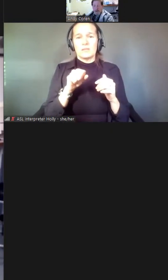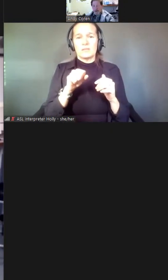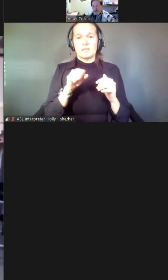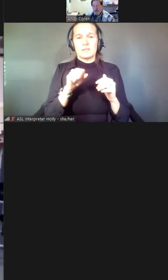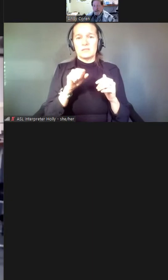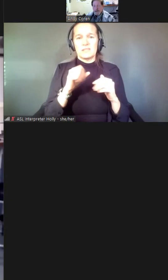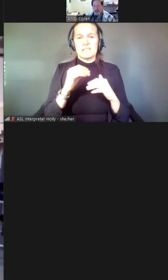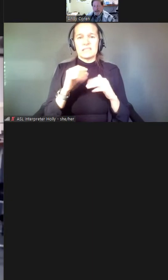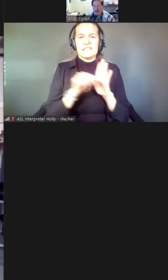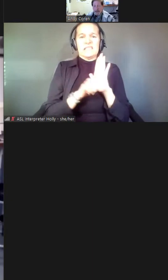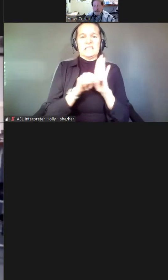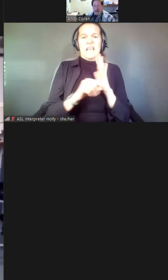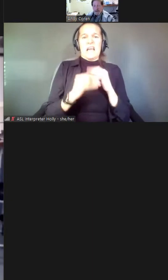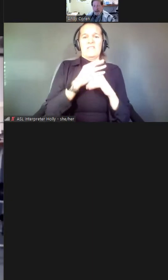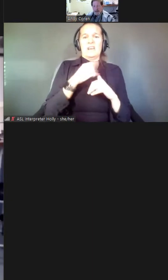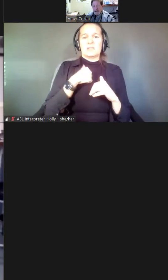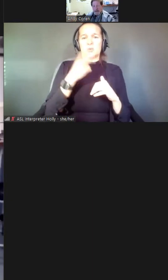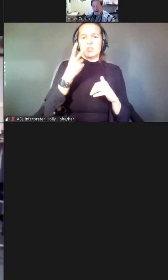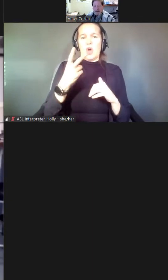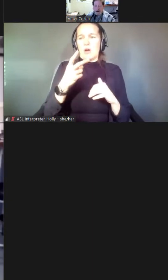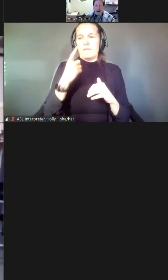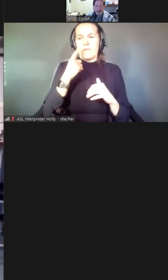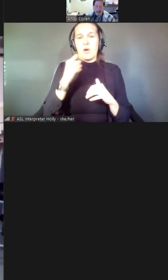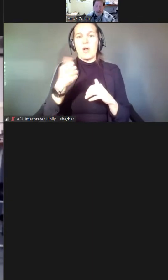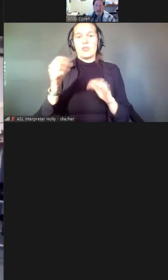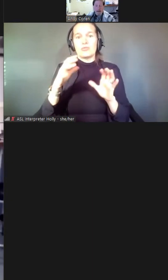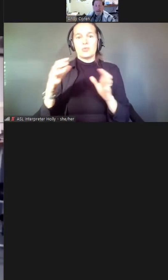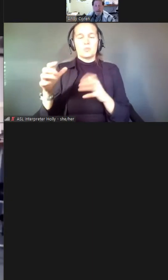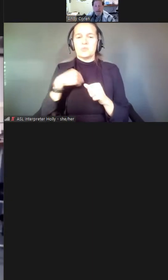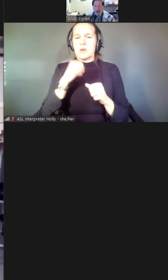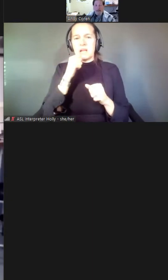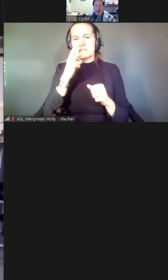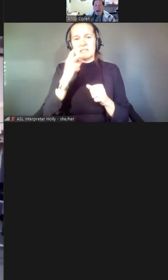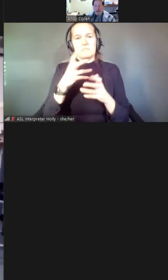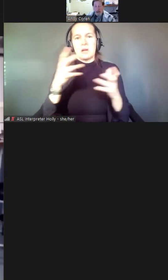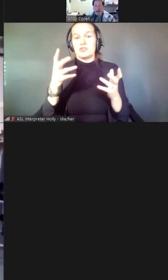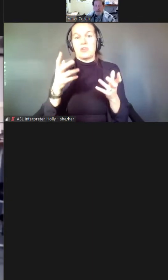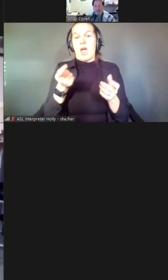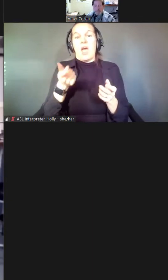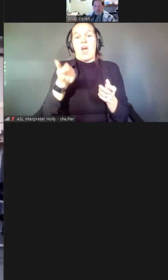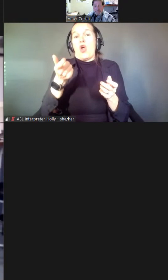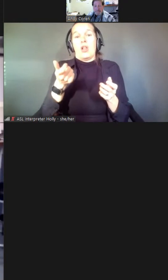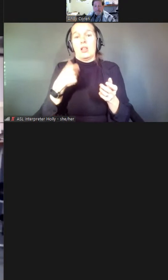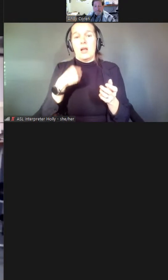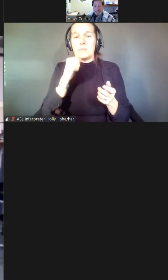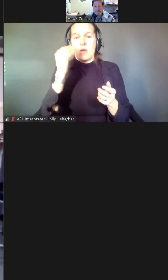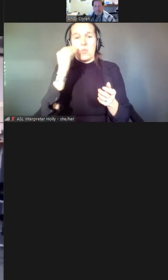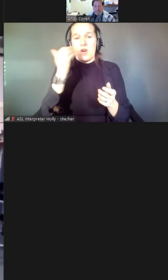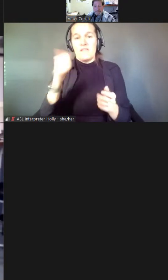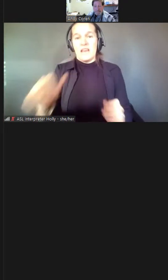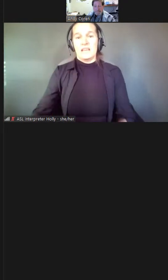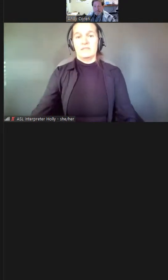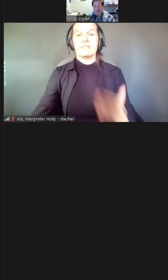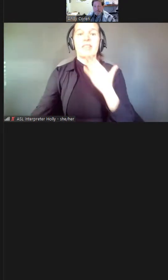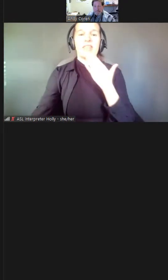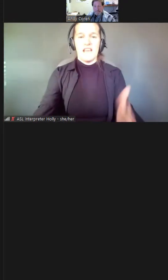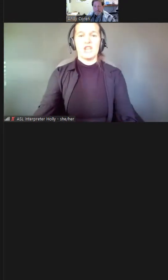in some other groups. We're just not seeing that hardly at all. I'm not aware of any. Thank